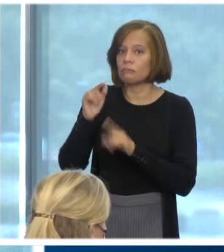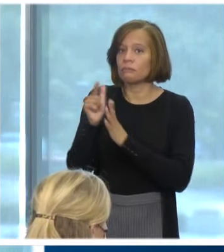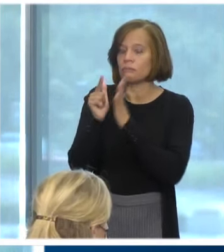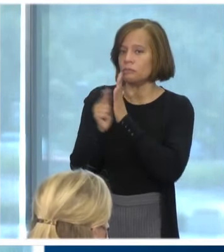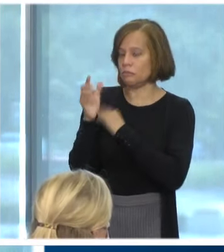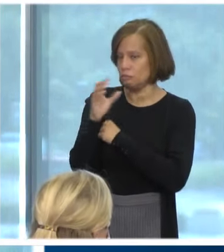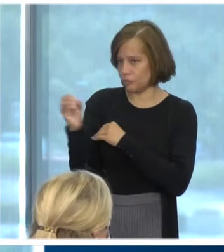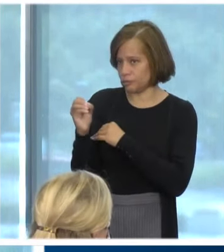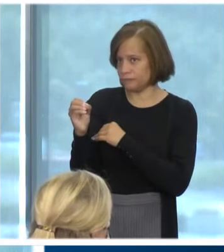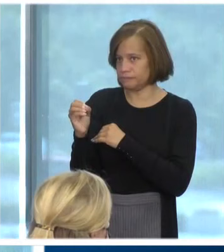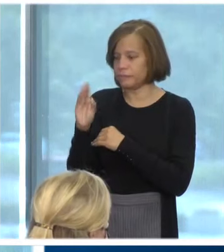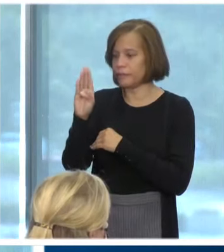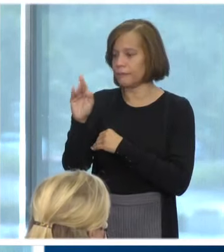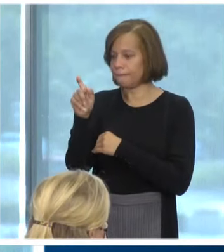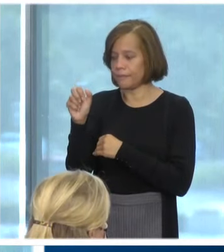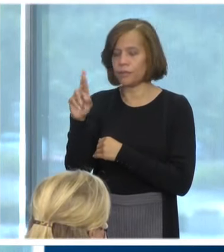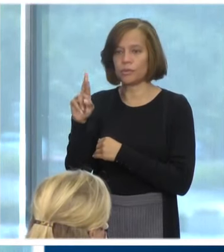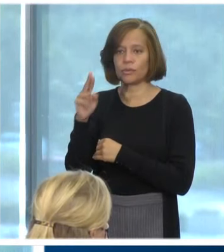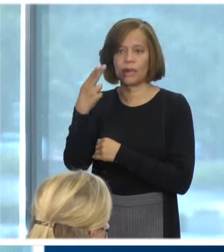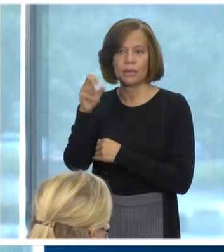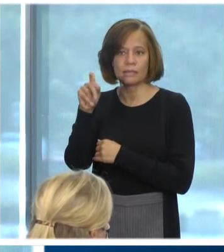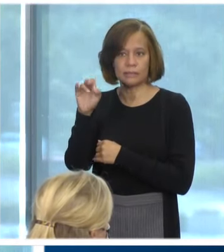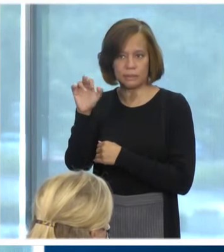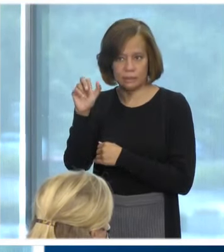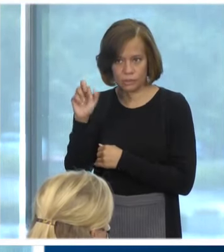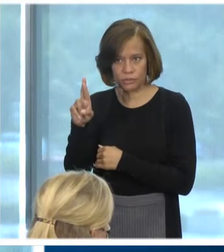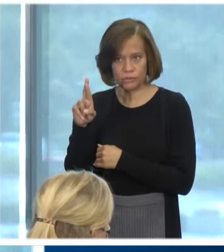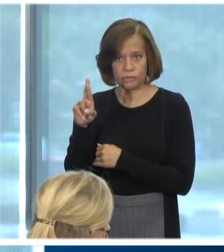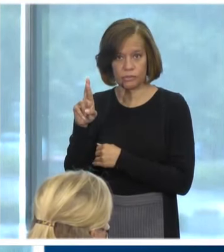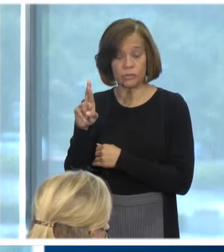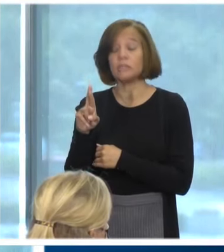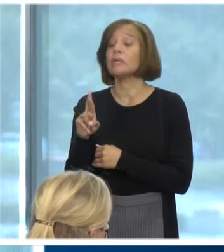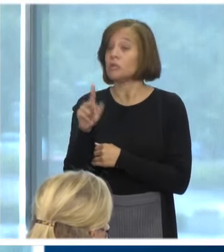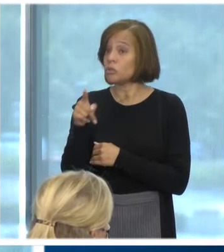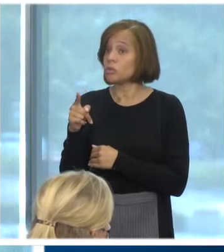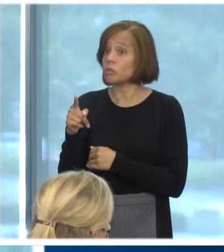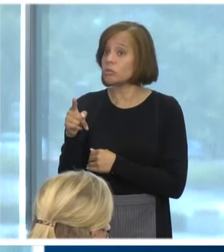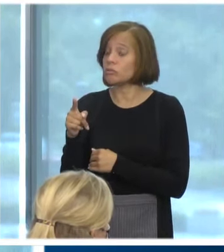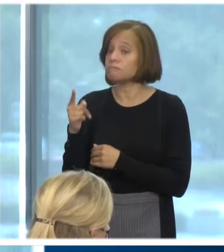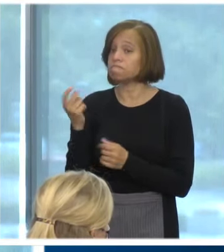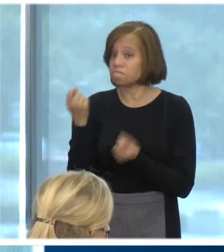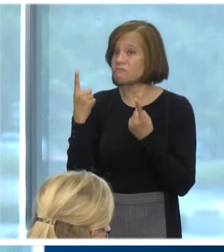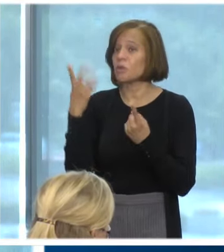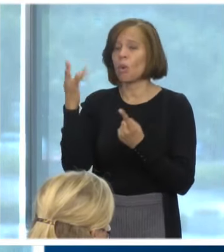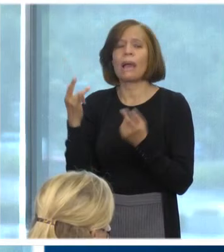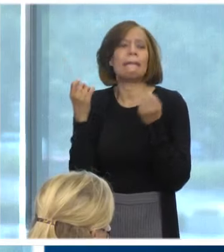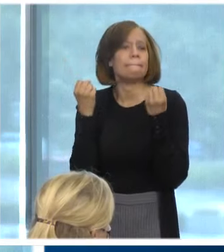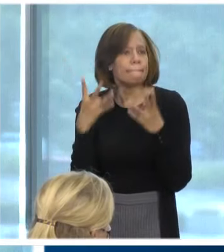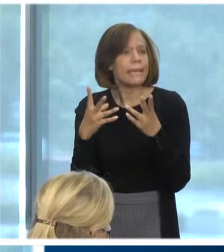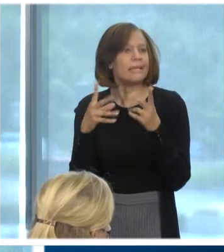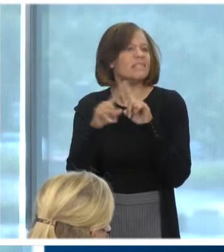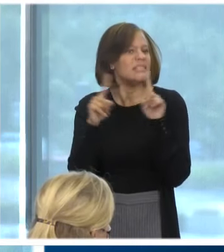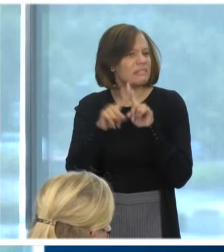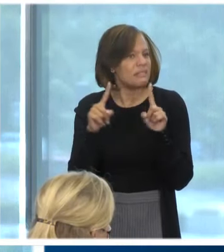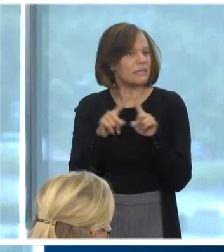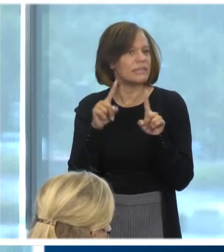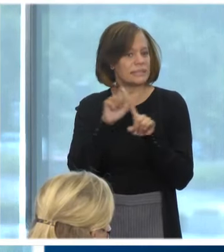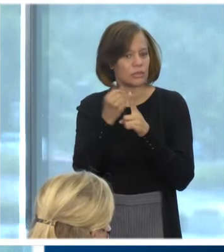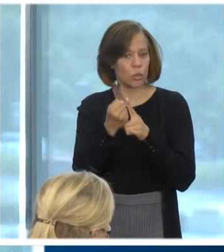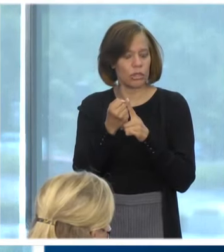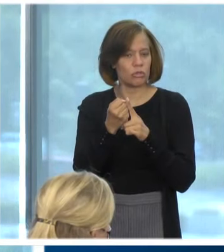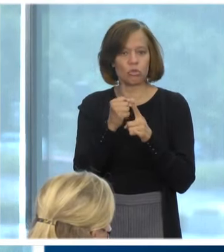hear about why many cases were not sustained, which does not mean that the officers were exonerated,